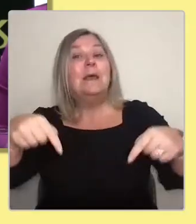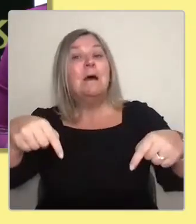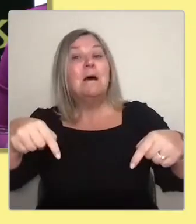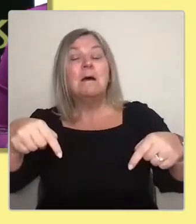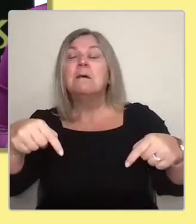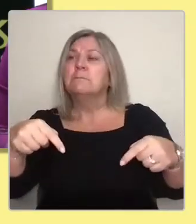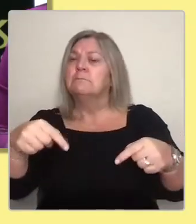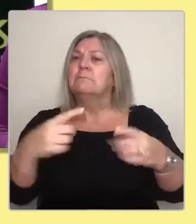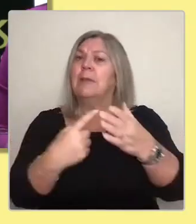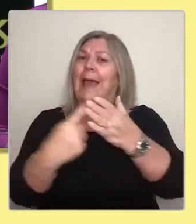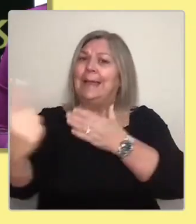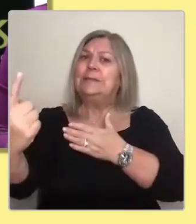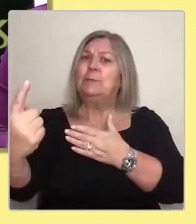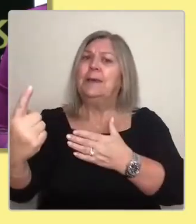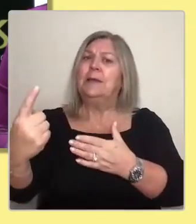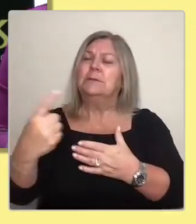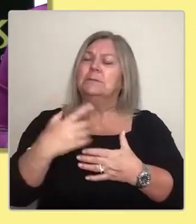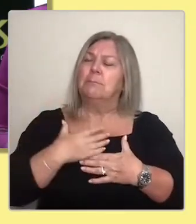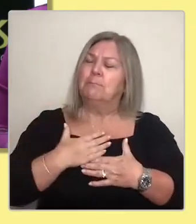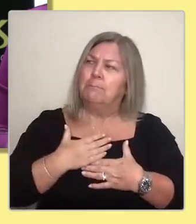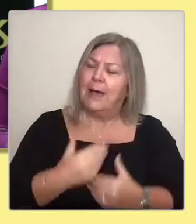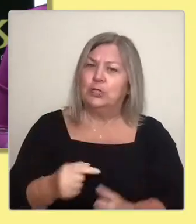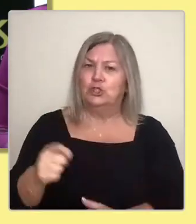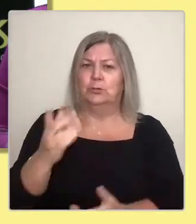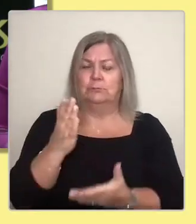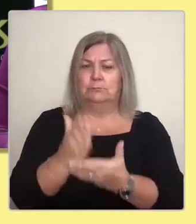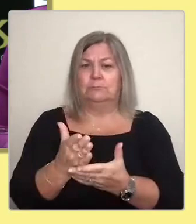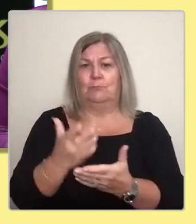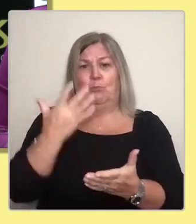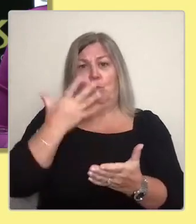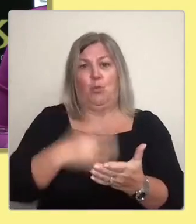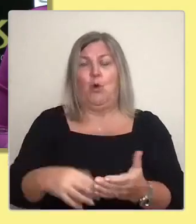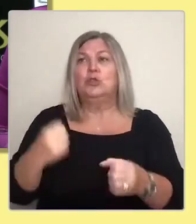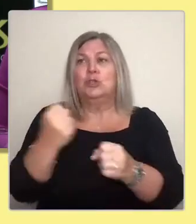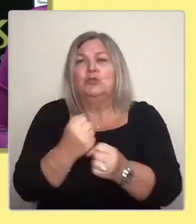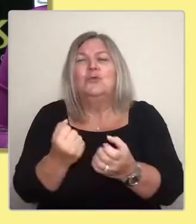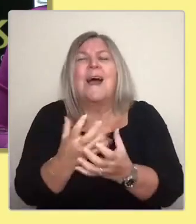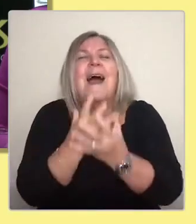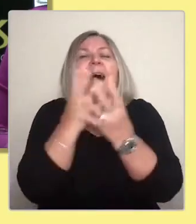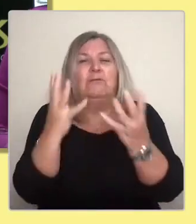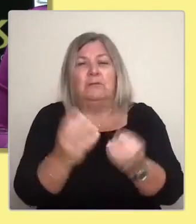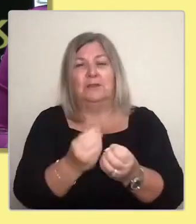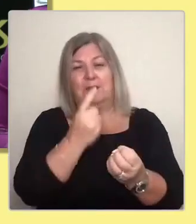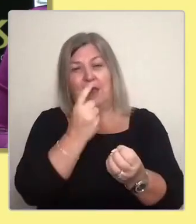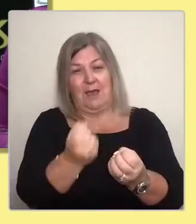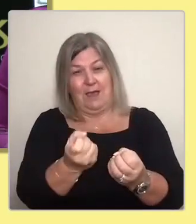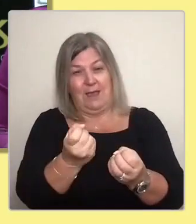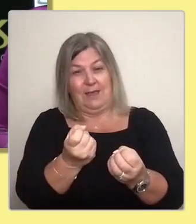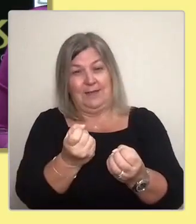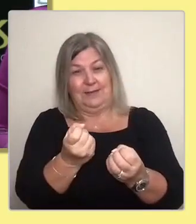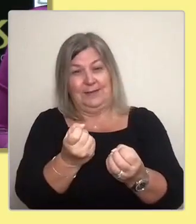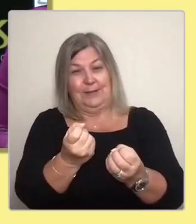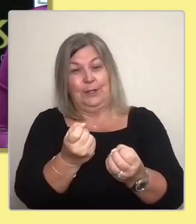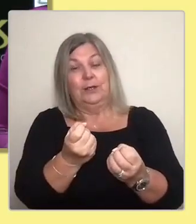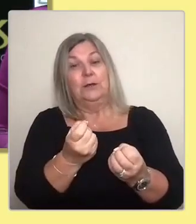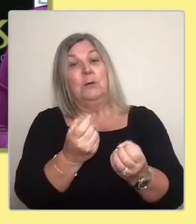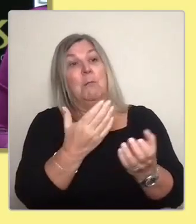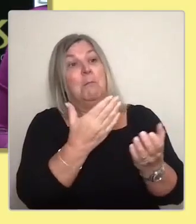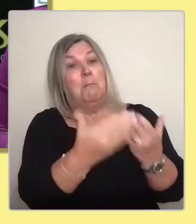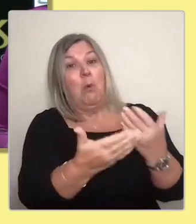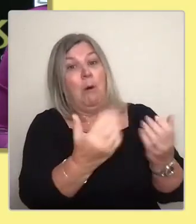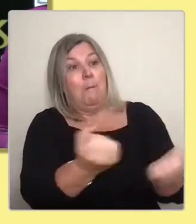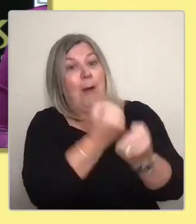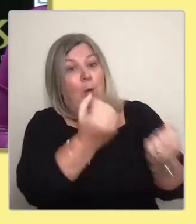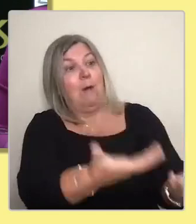independence shouldn't stop us from making sure we do everything in our gift to try to get as many of those powers from London to